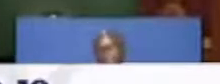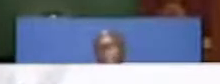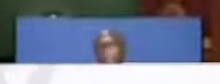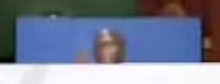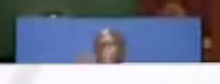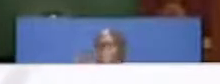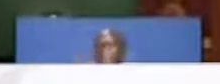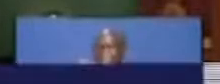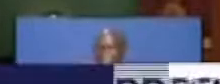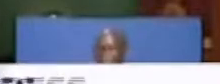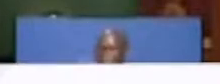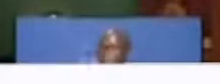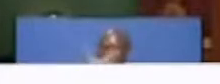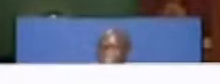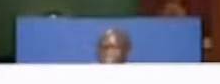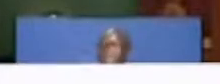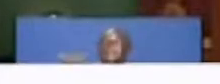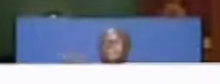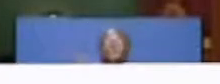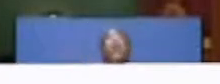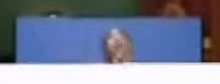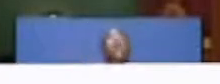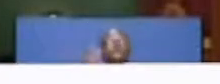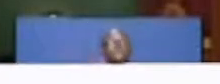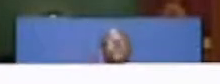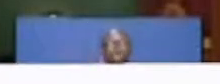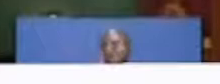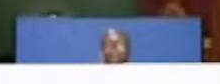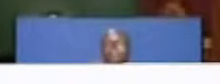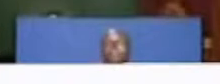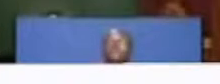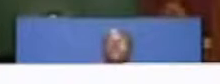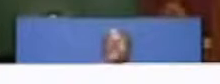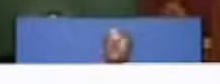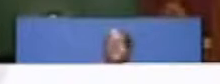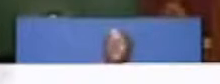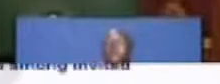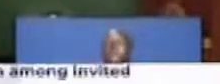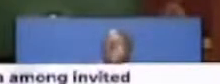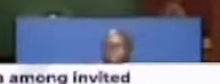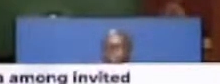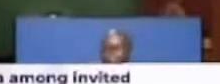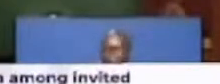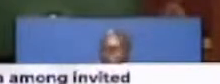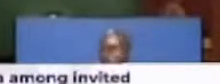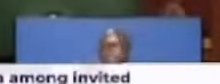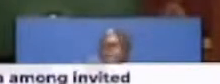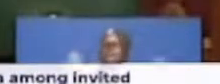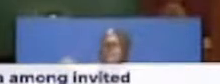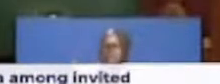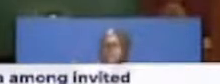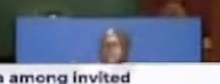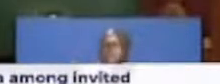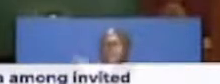complete, it is expected to produce over 1.2 million square feet of finished leather per